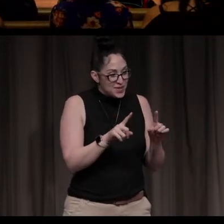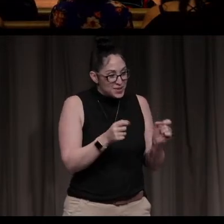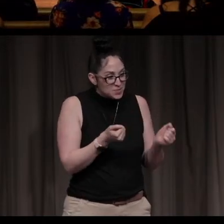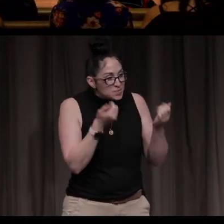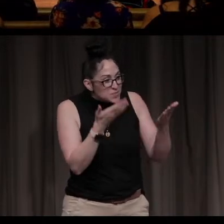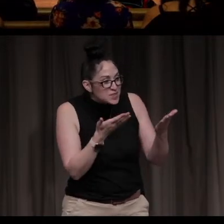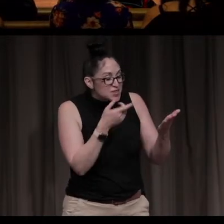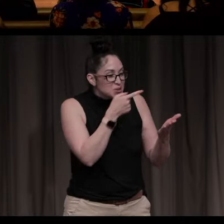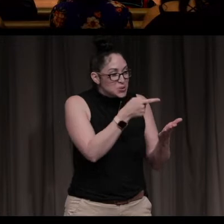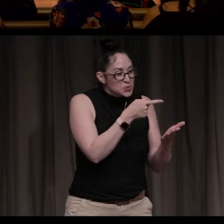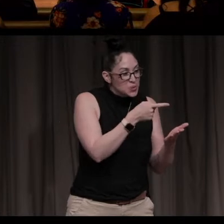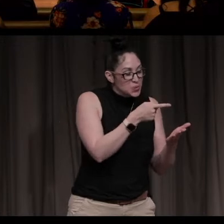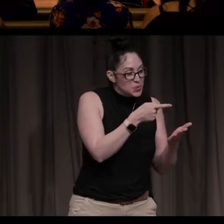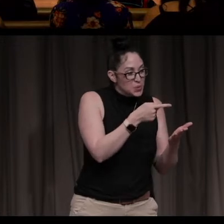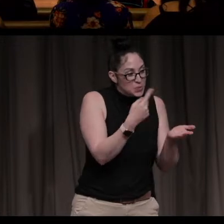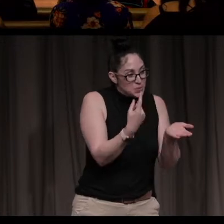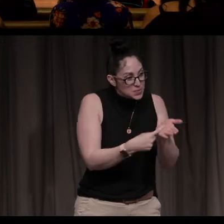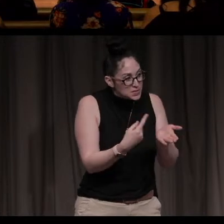know,